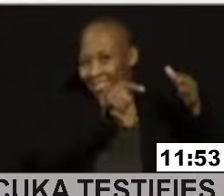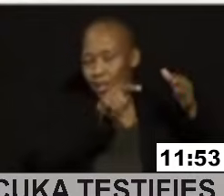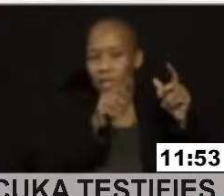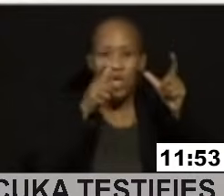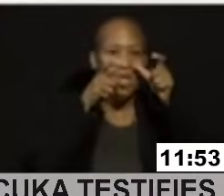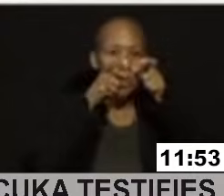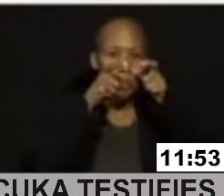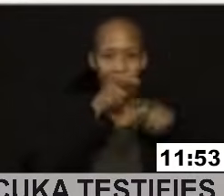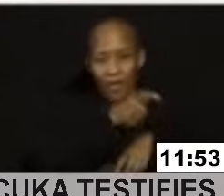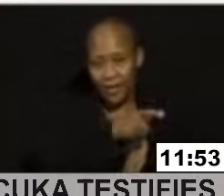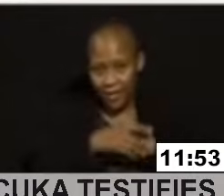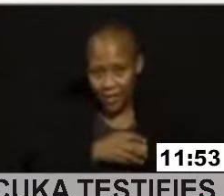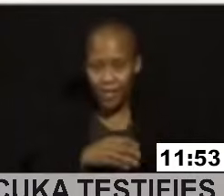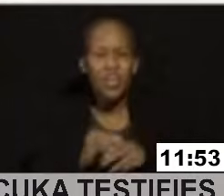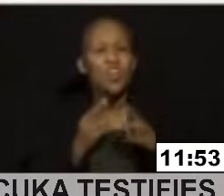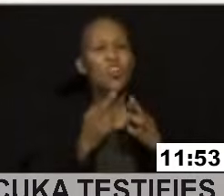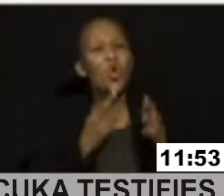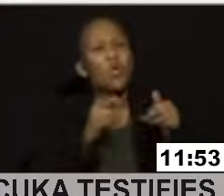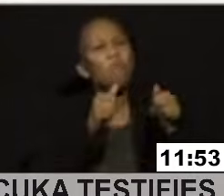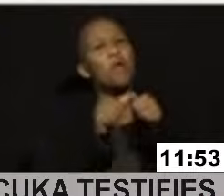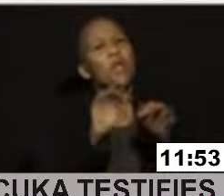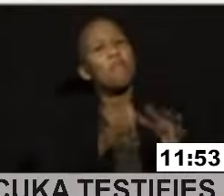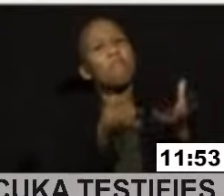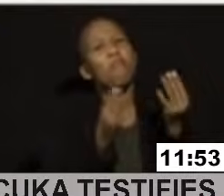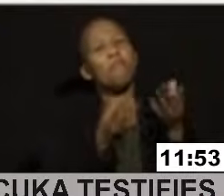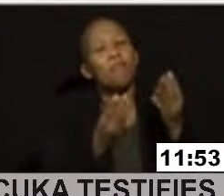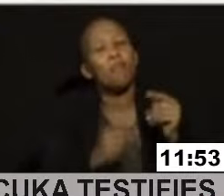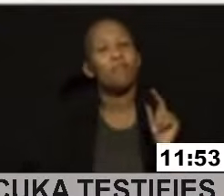that they were getting better resources,